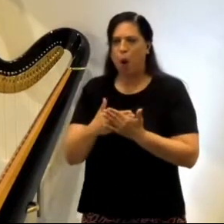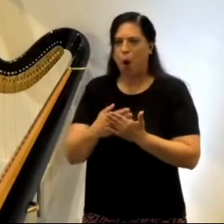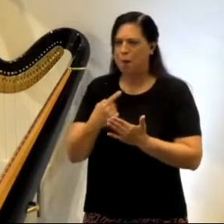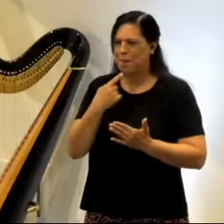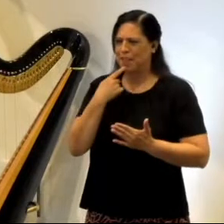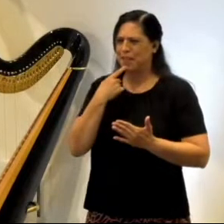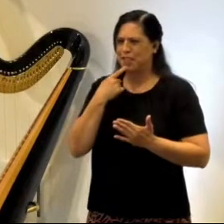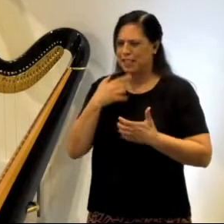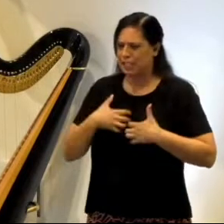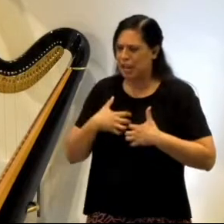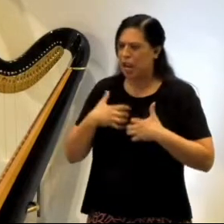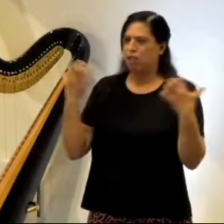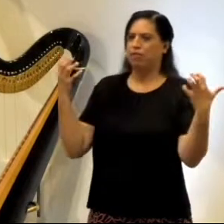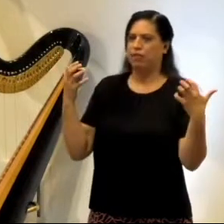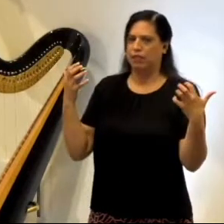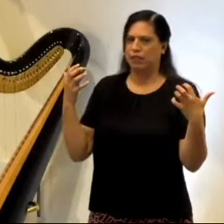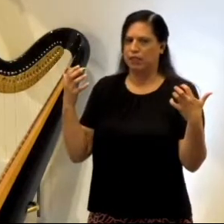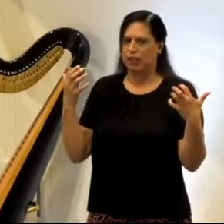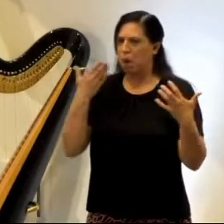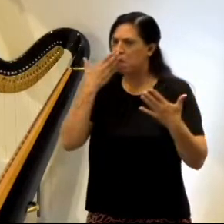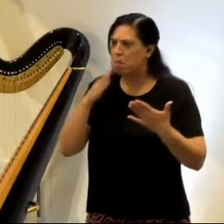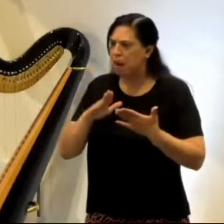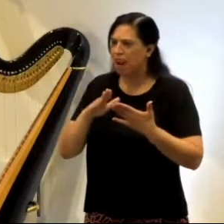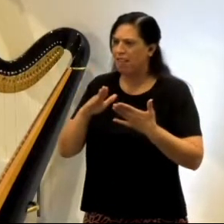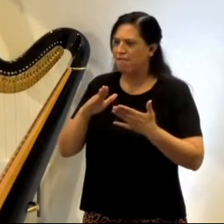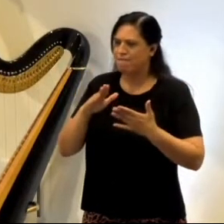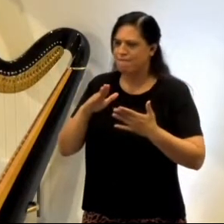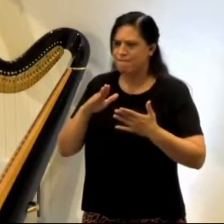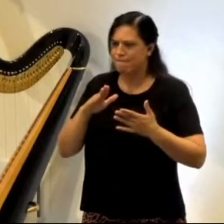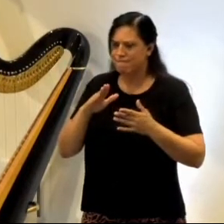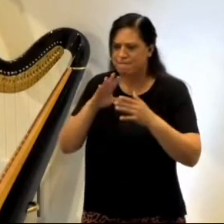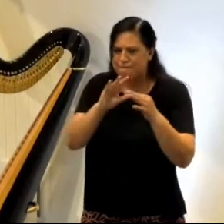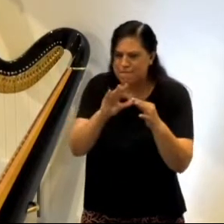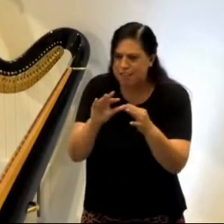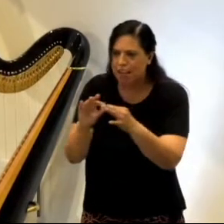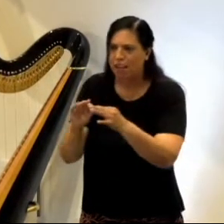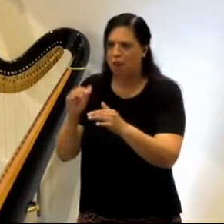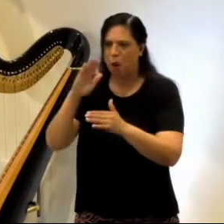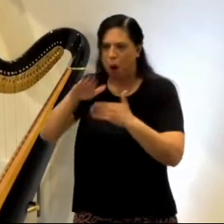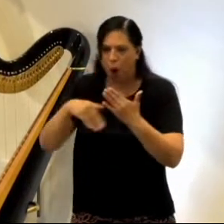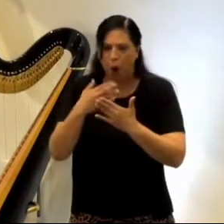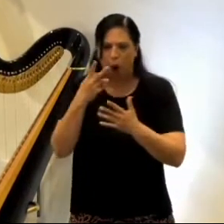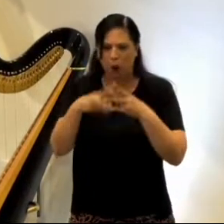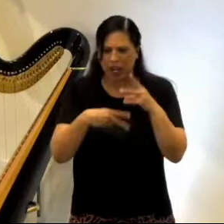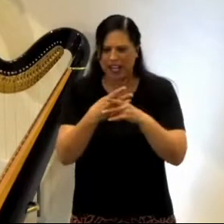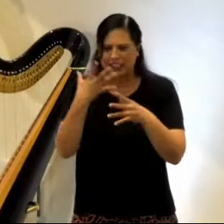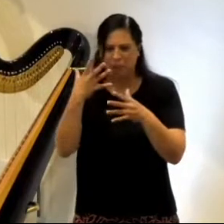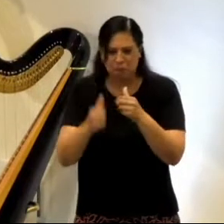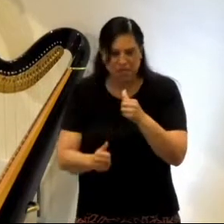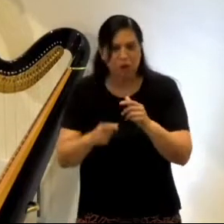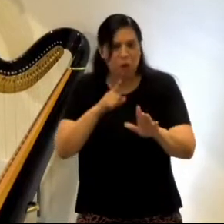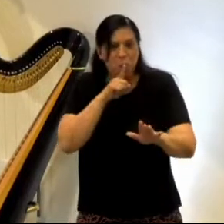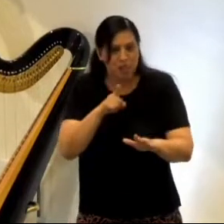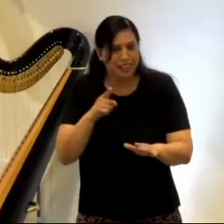and slander, along with every form of malice." Sounds like our culture today, doesn't